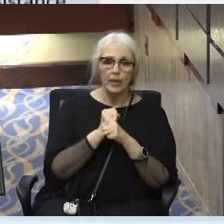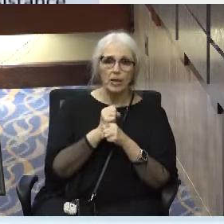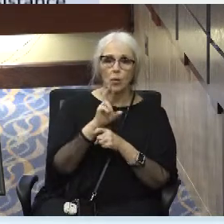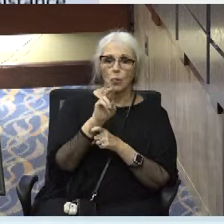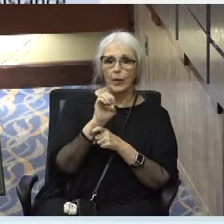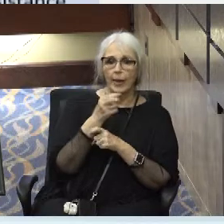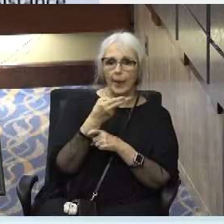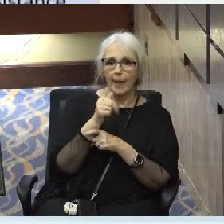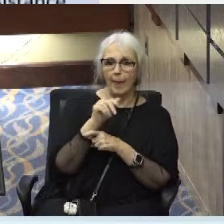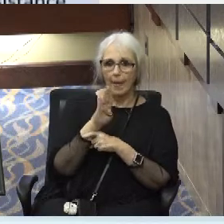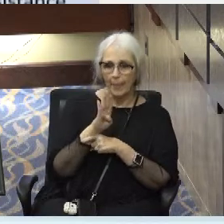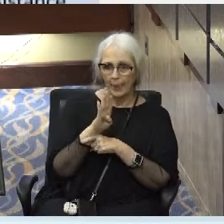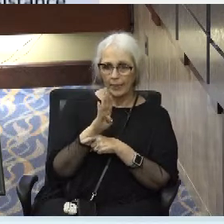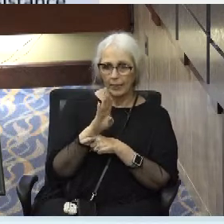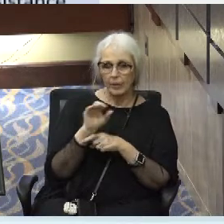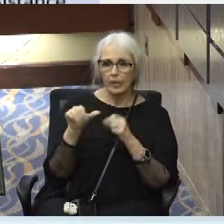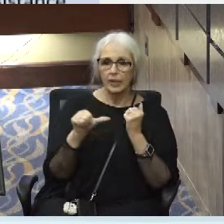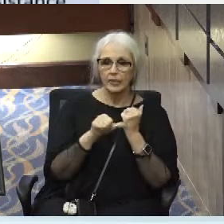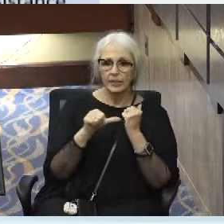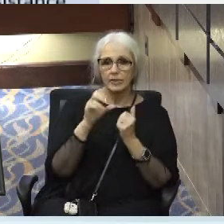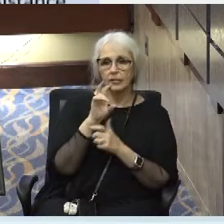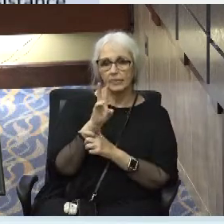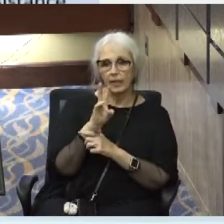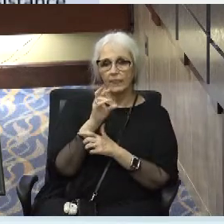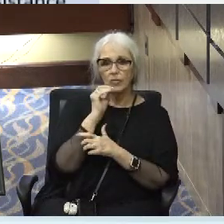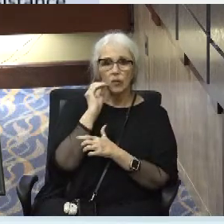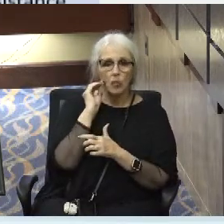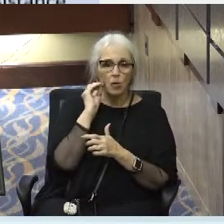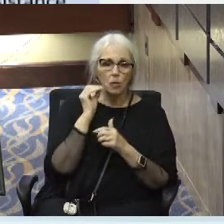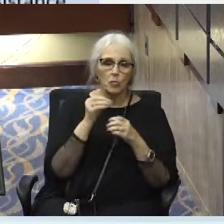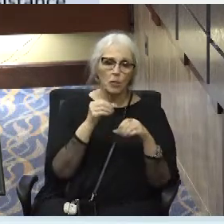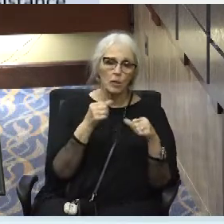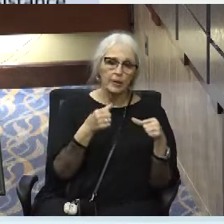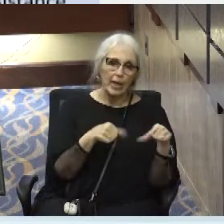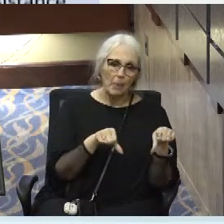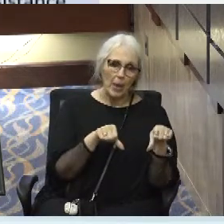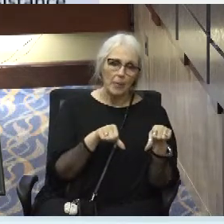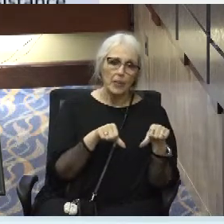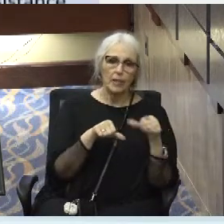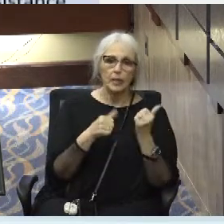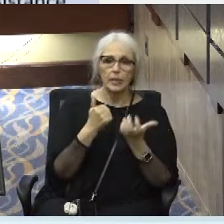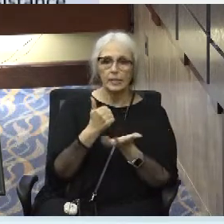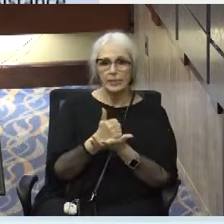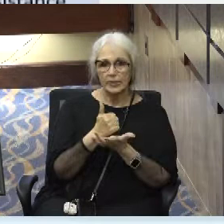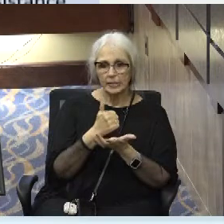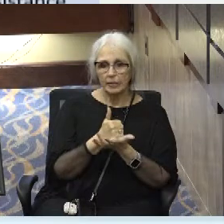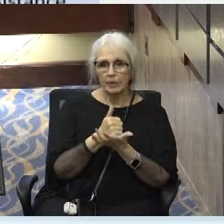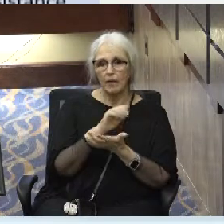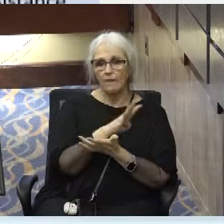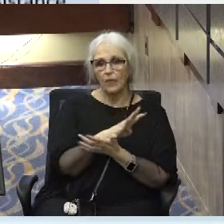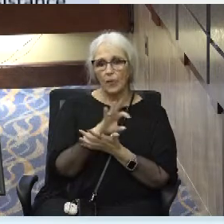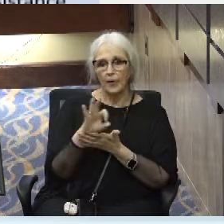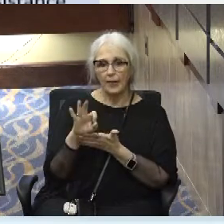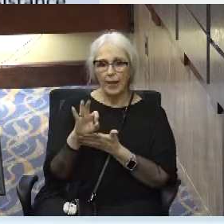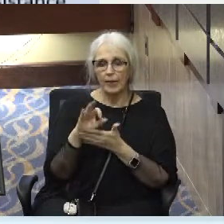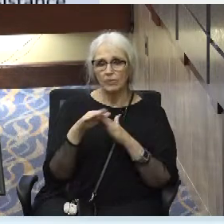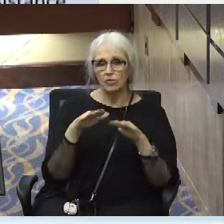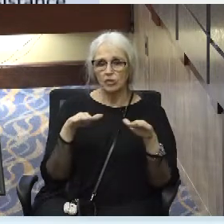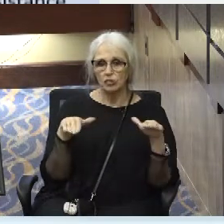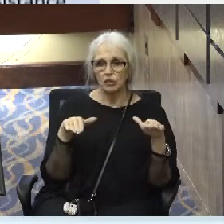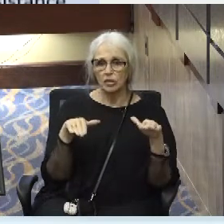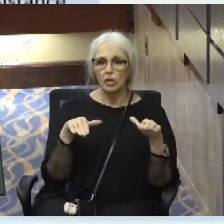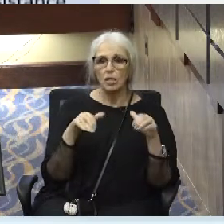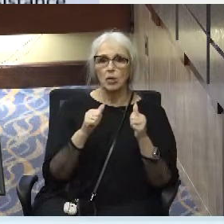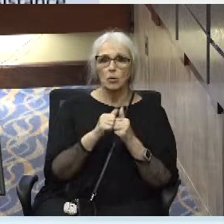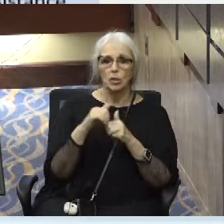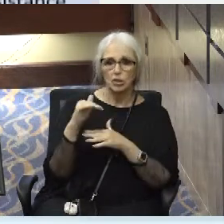assistance, 7 homes assisted with down payment assistance, 49 children provided with